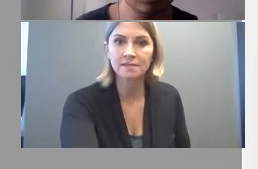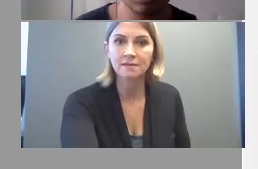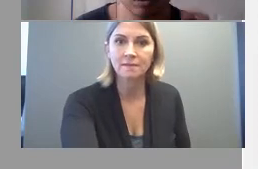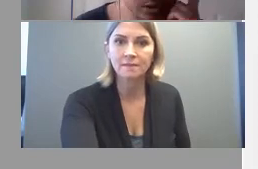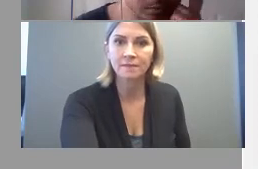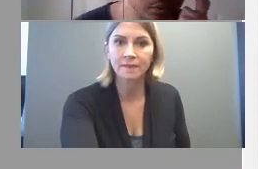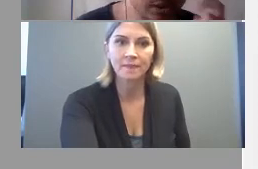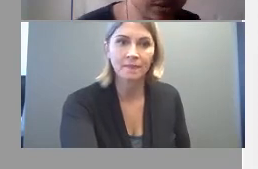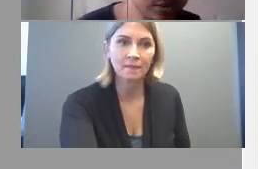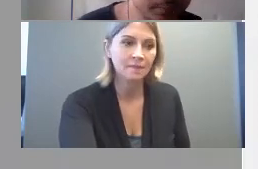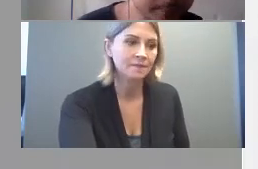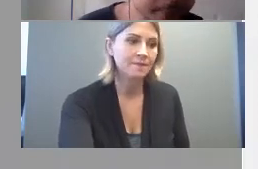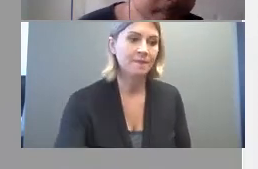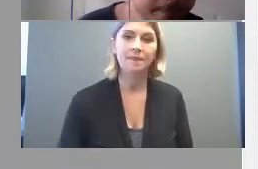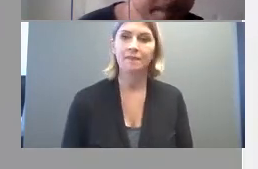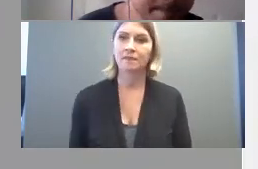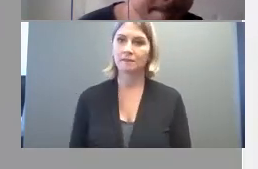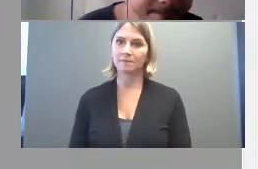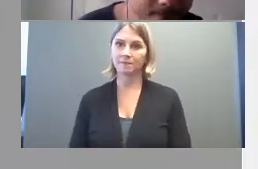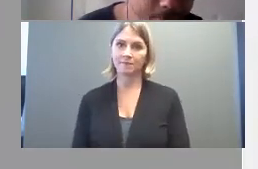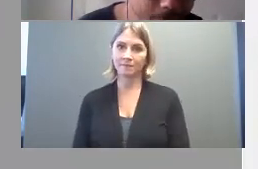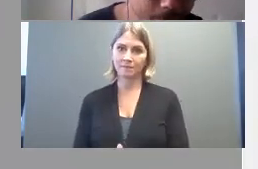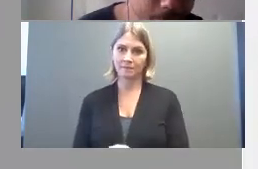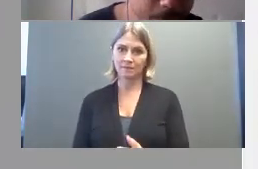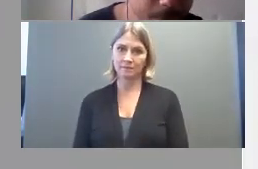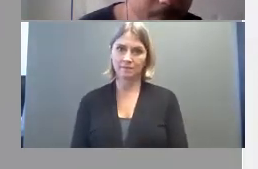Thanks. Okay, okay.